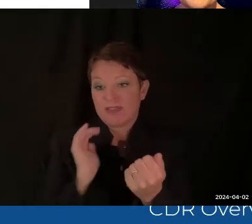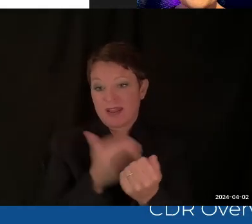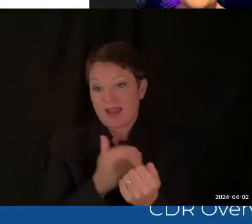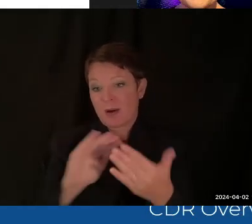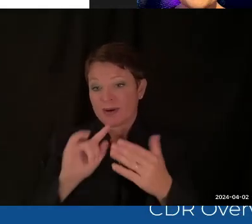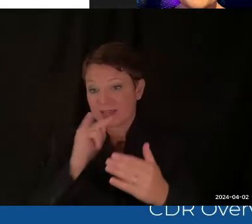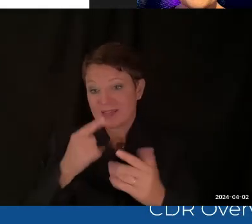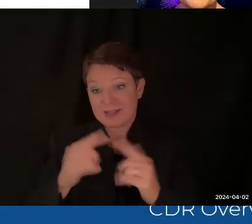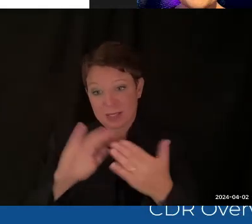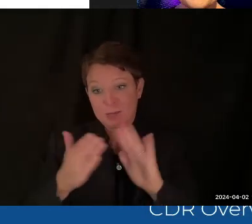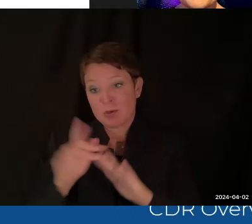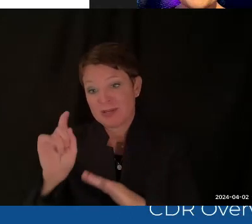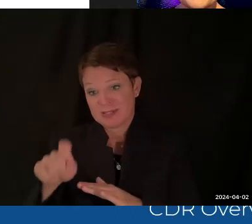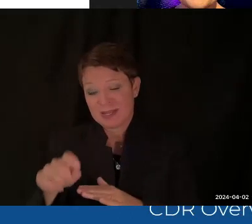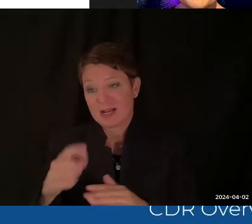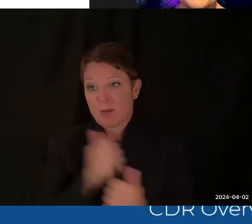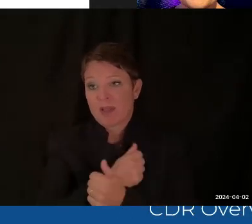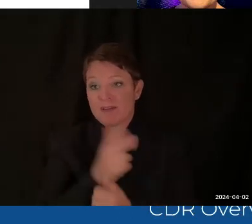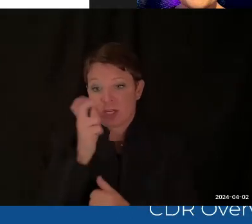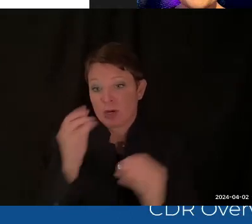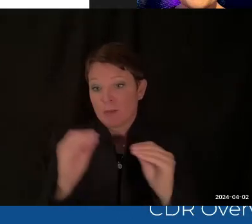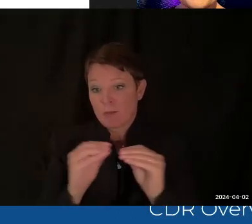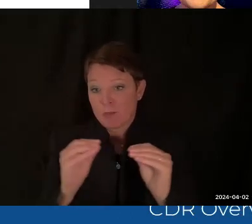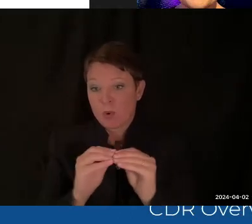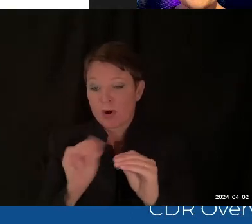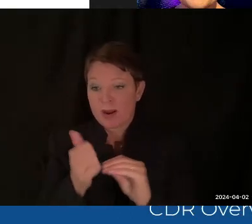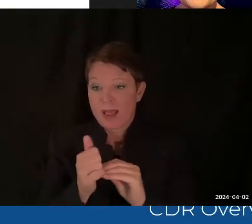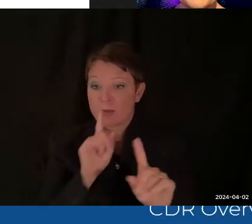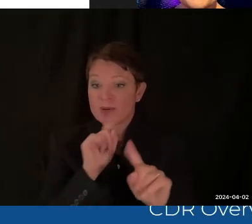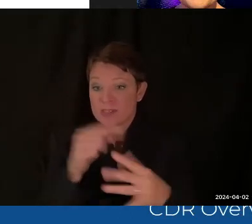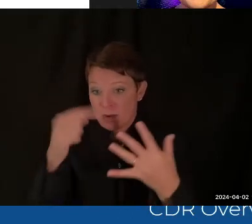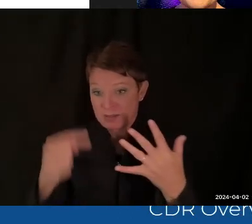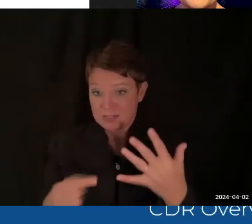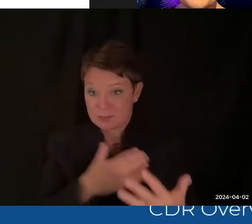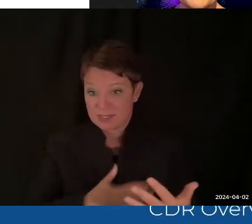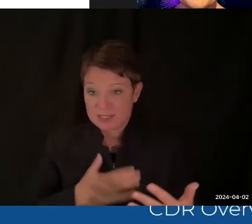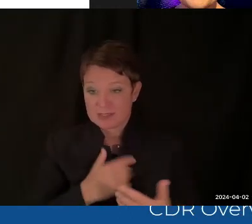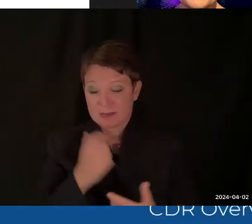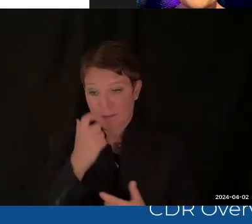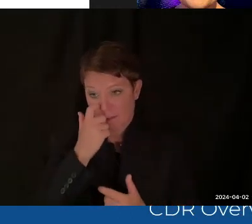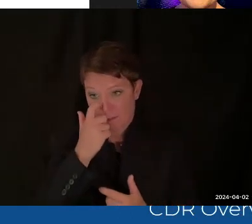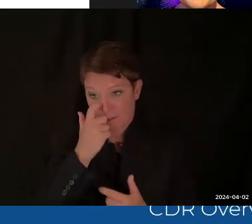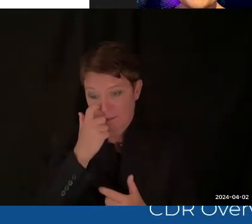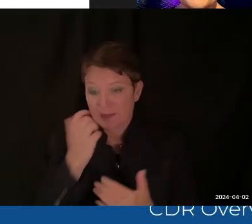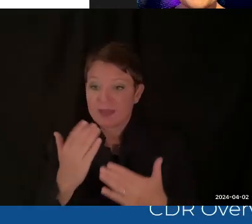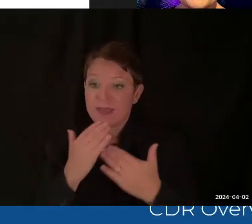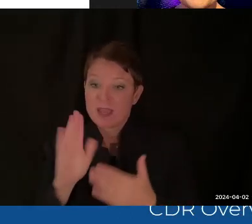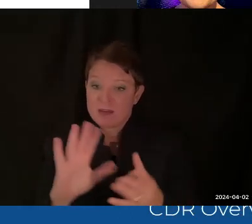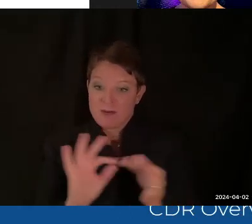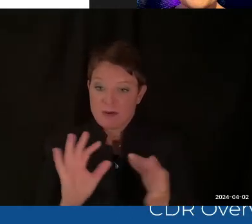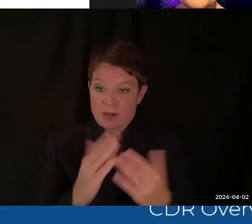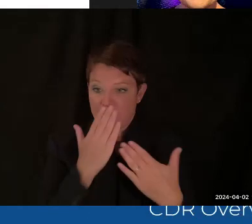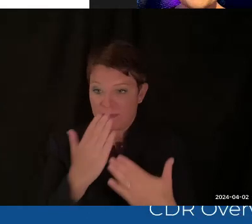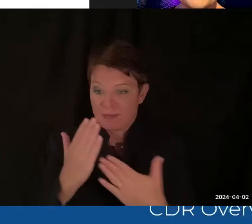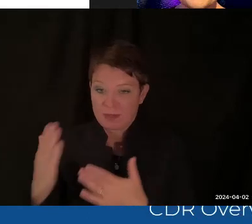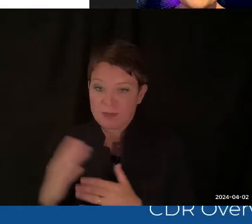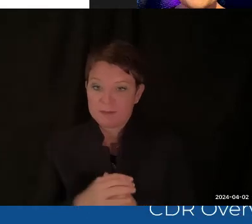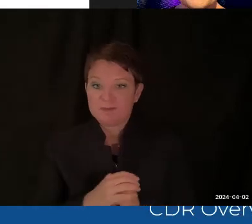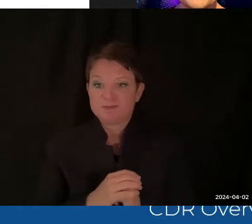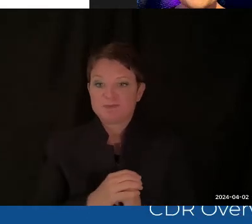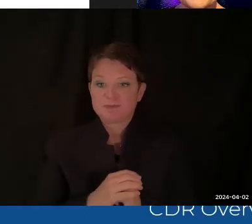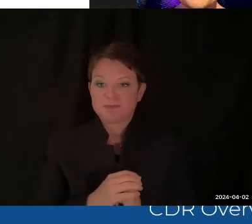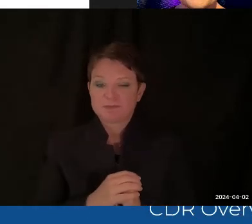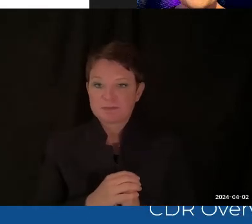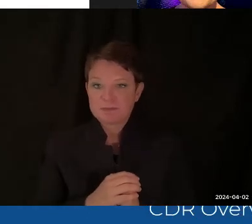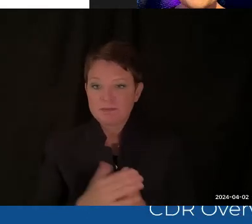communities need. So I'd love to hear responses to any of that. Sure, thank you. Thank you for your comment. Thank you. Thank you,